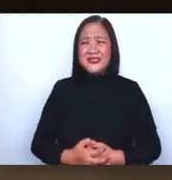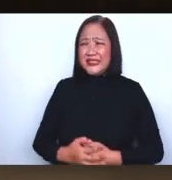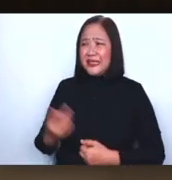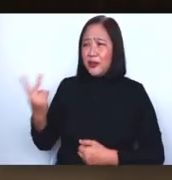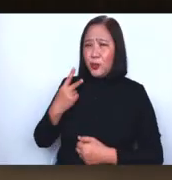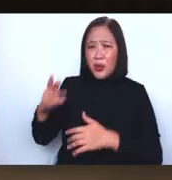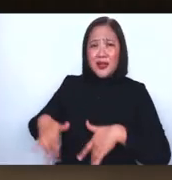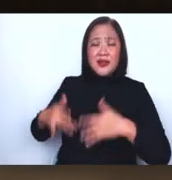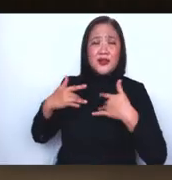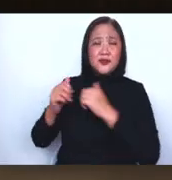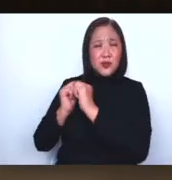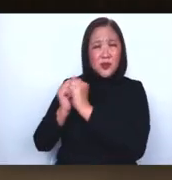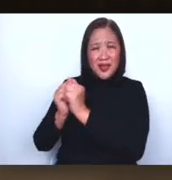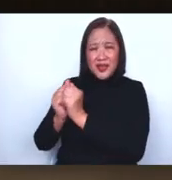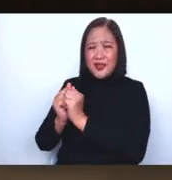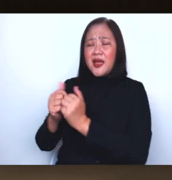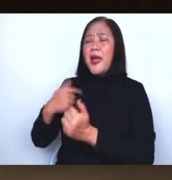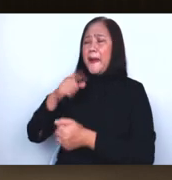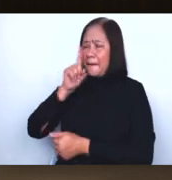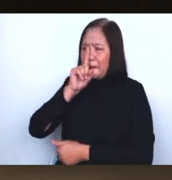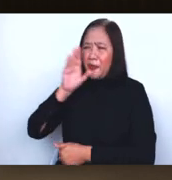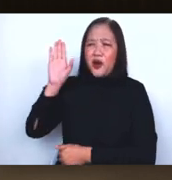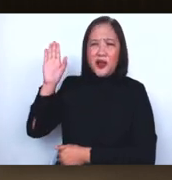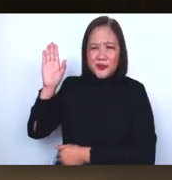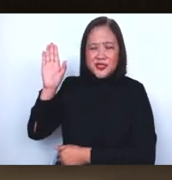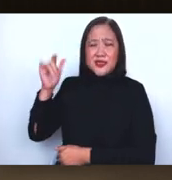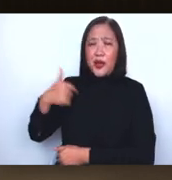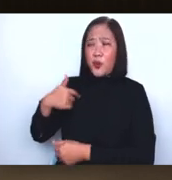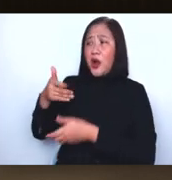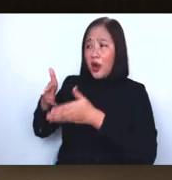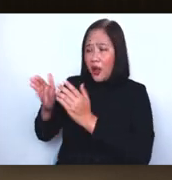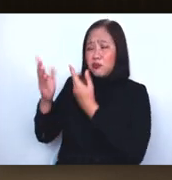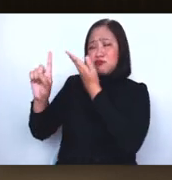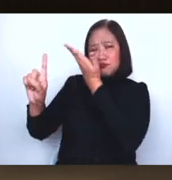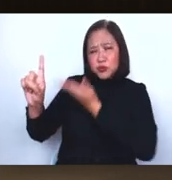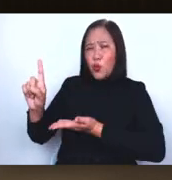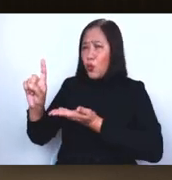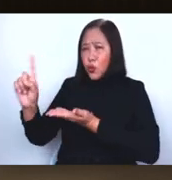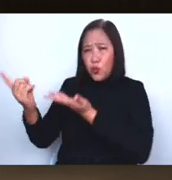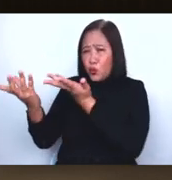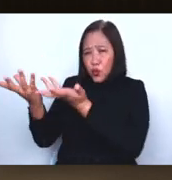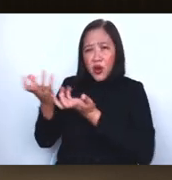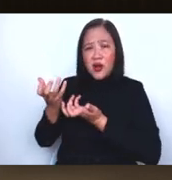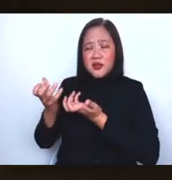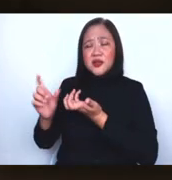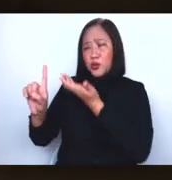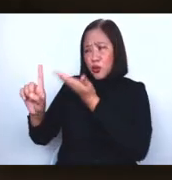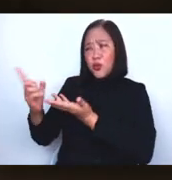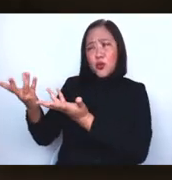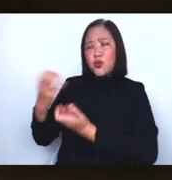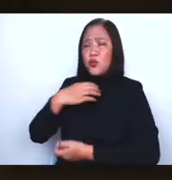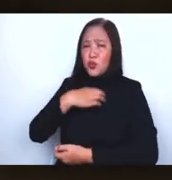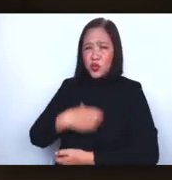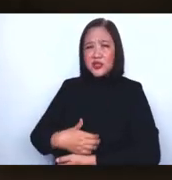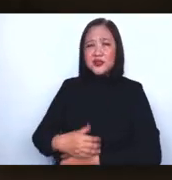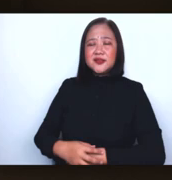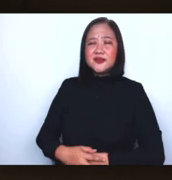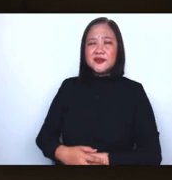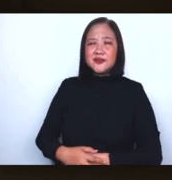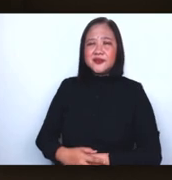When we lived together, I promise, I will let you be what you are and what you